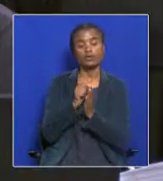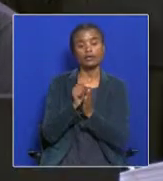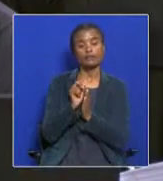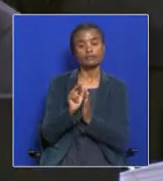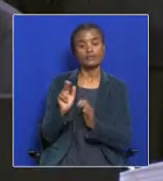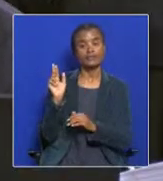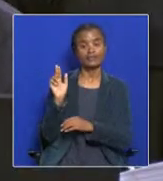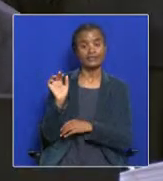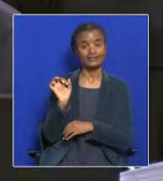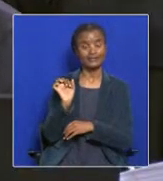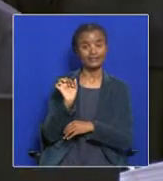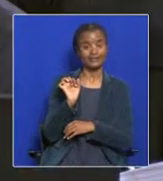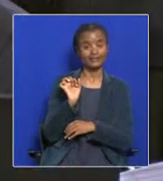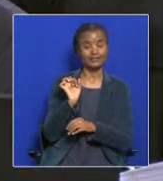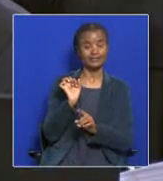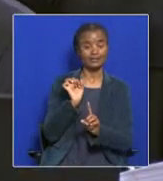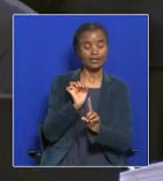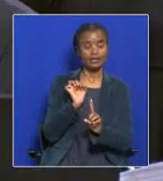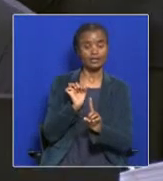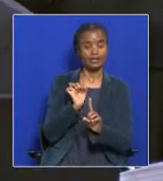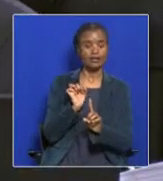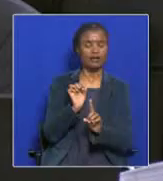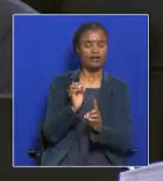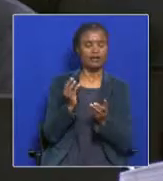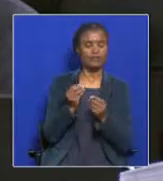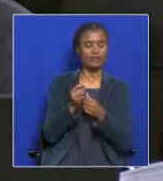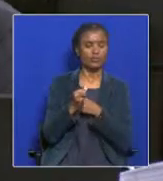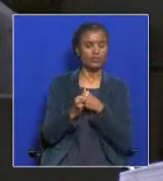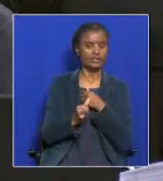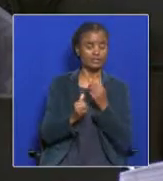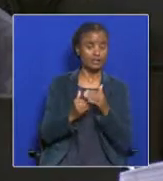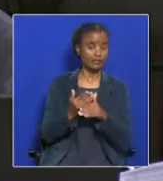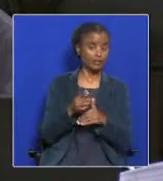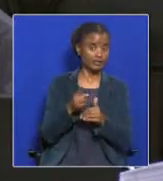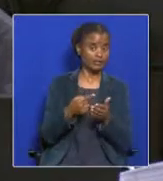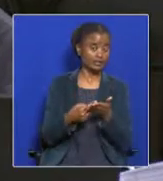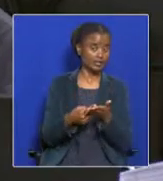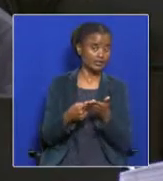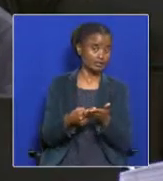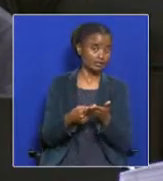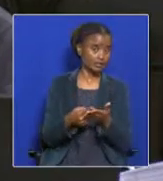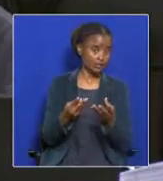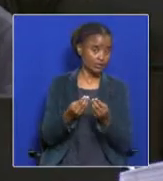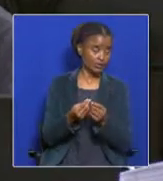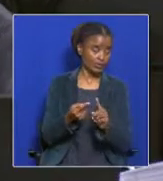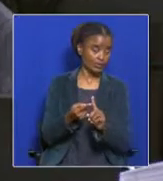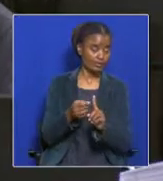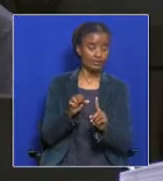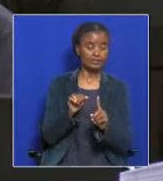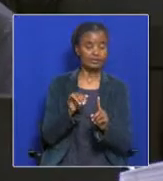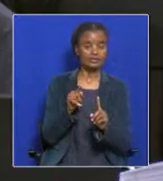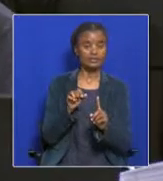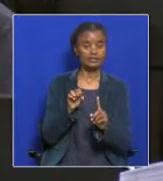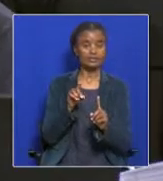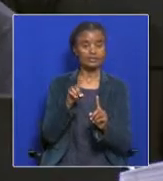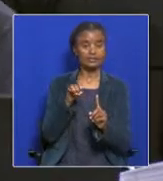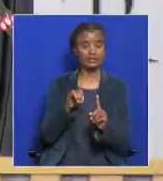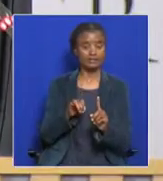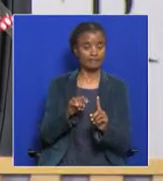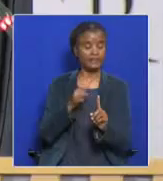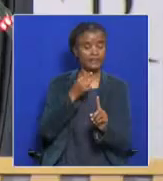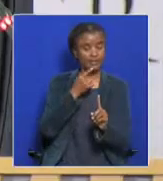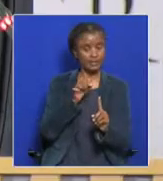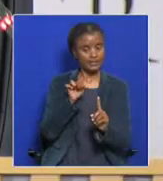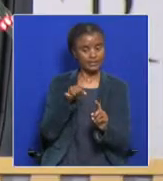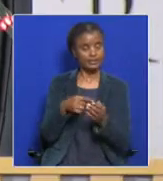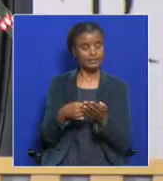this discussion that you had with him, he says there was such a discussion. So I